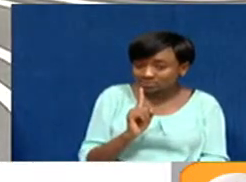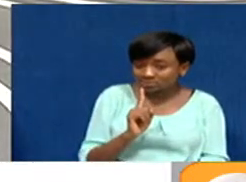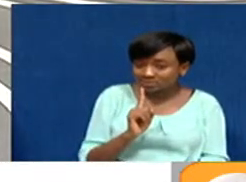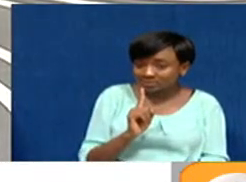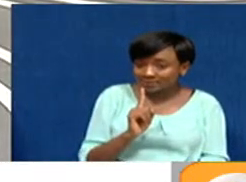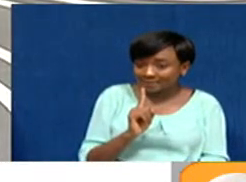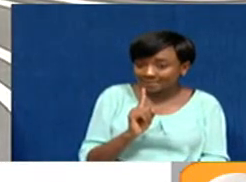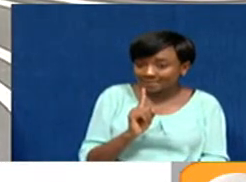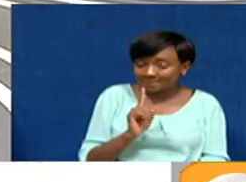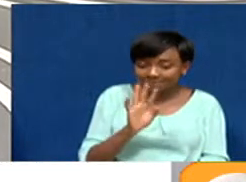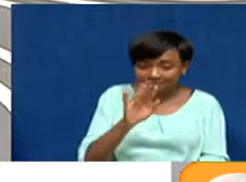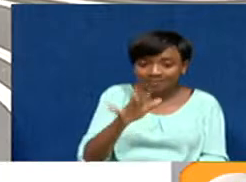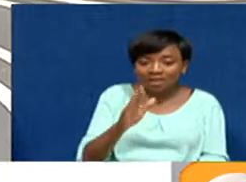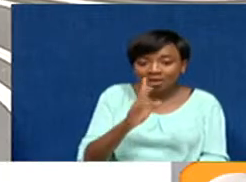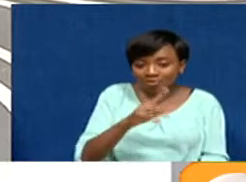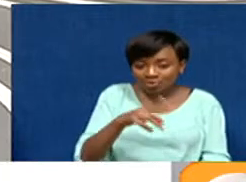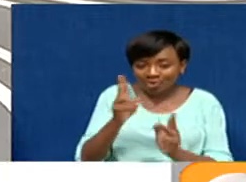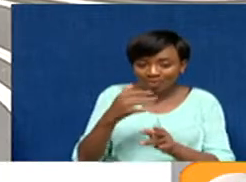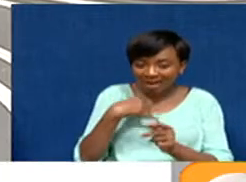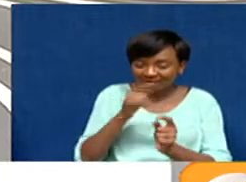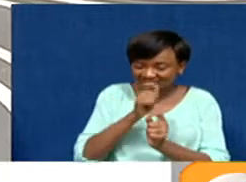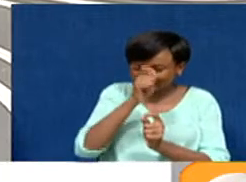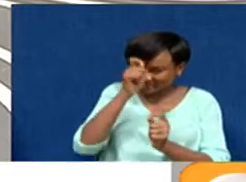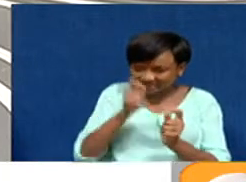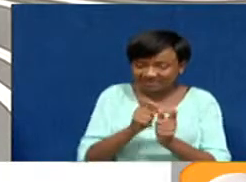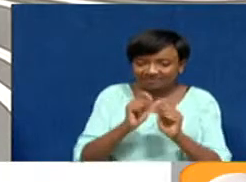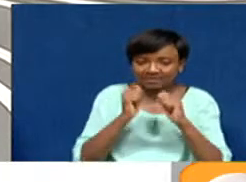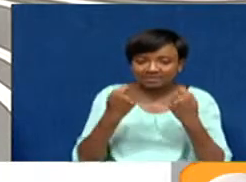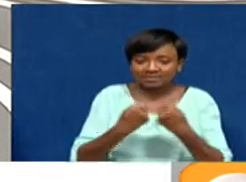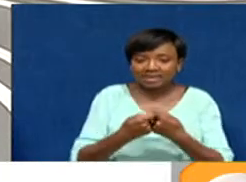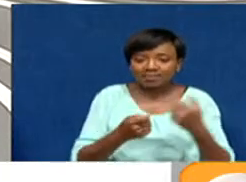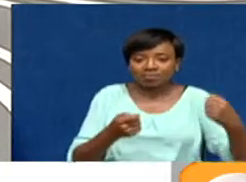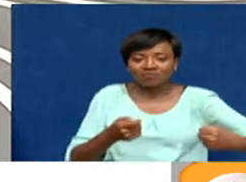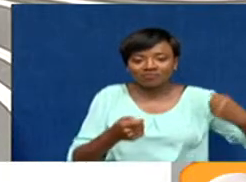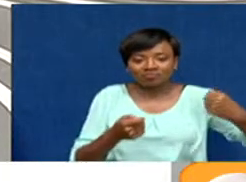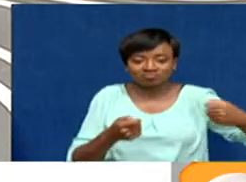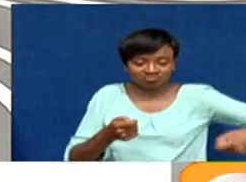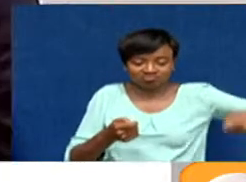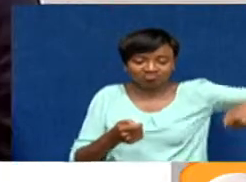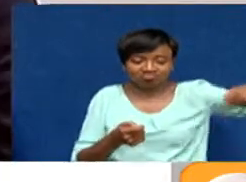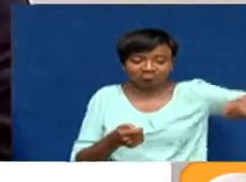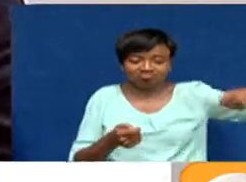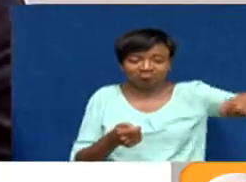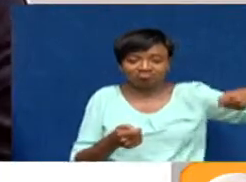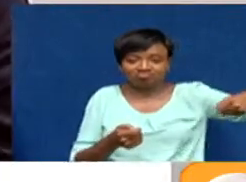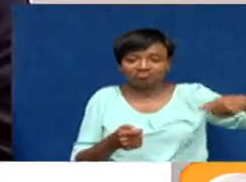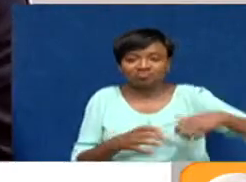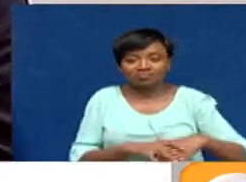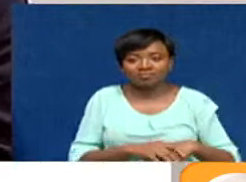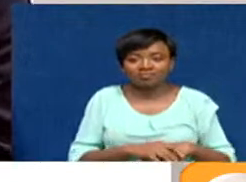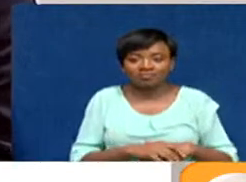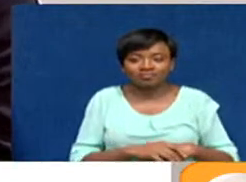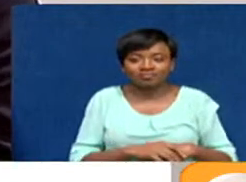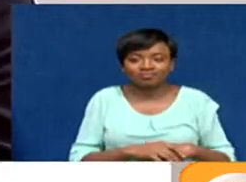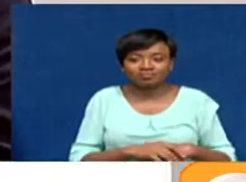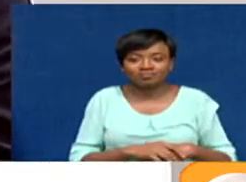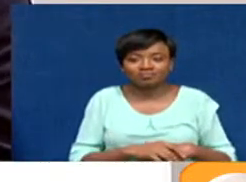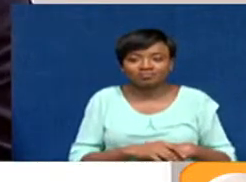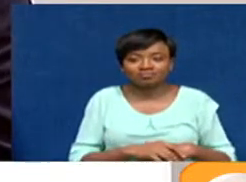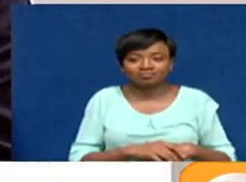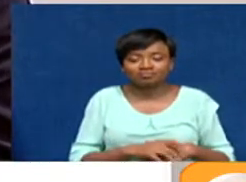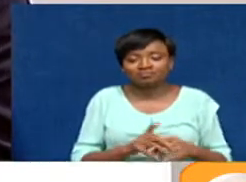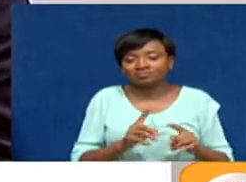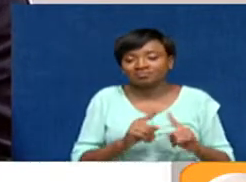of a jerry can that are allowable to get a petrol because it's a flammable product. But